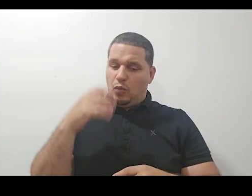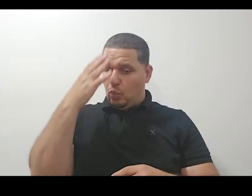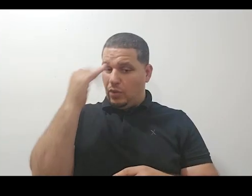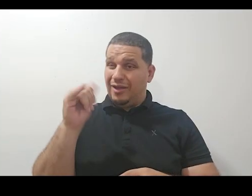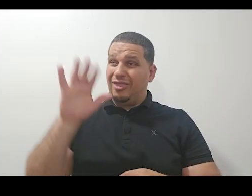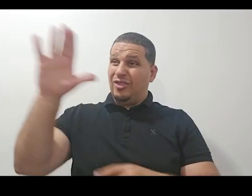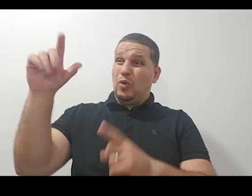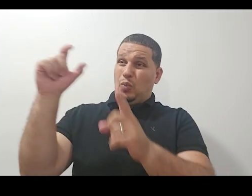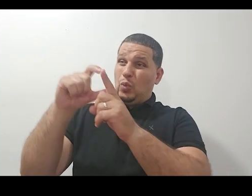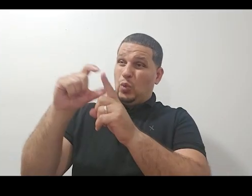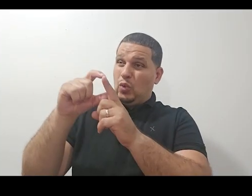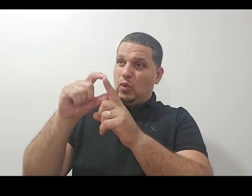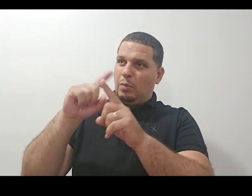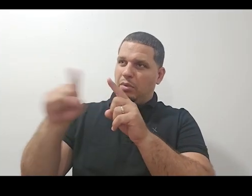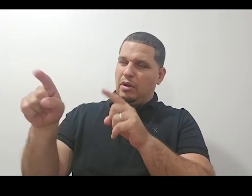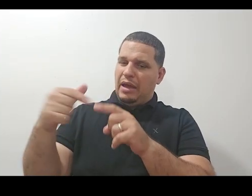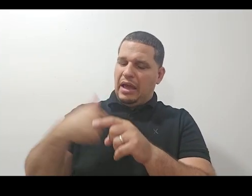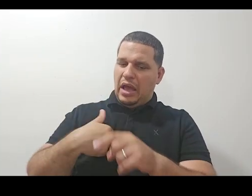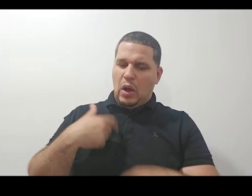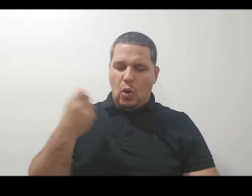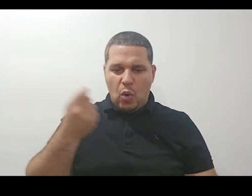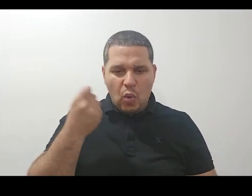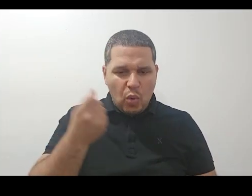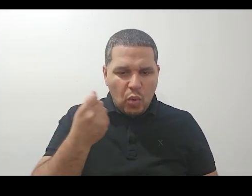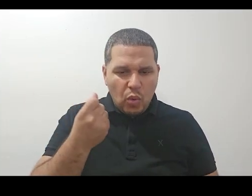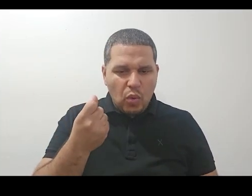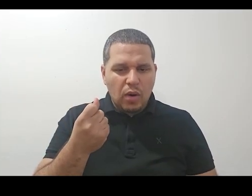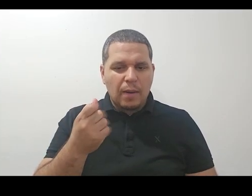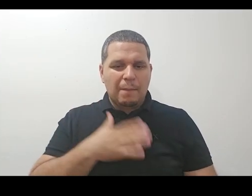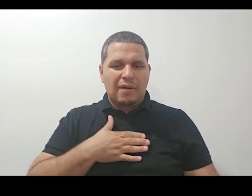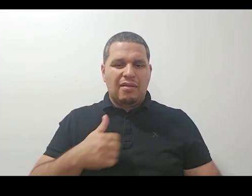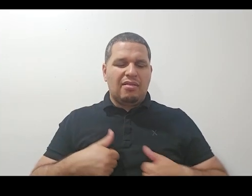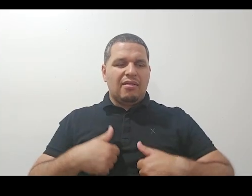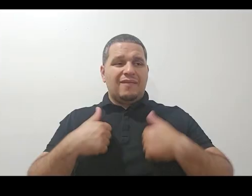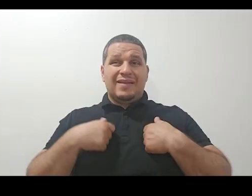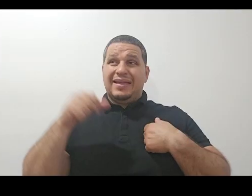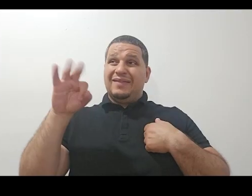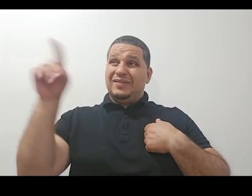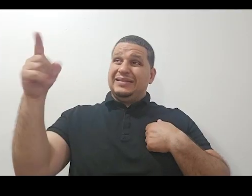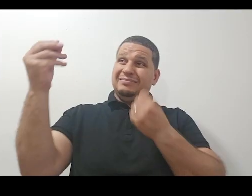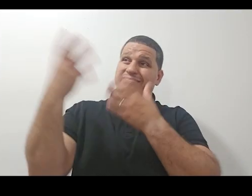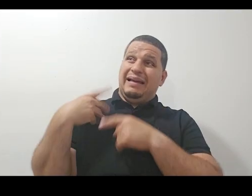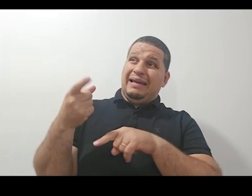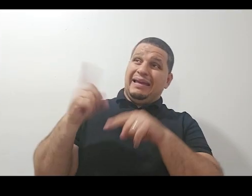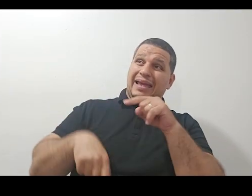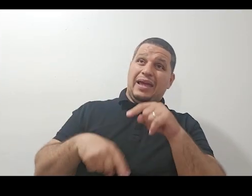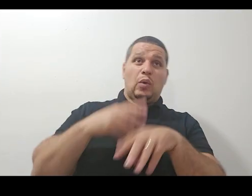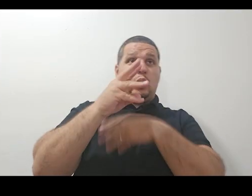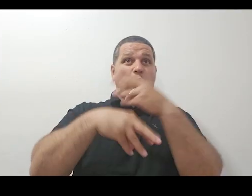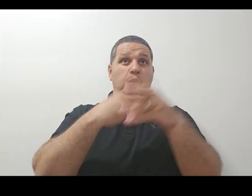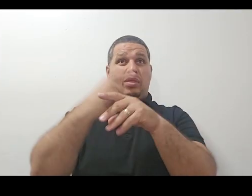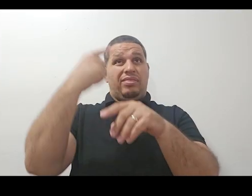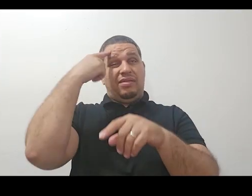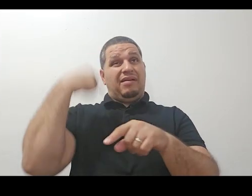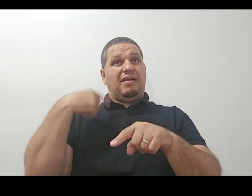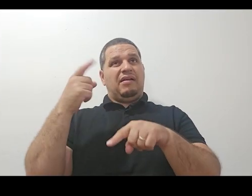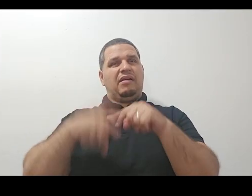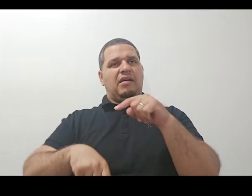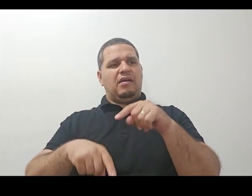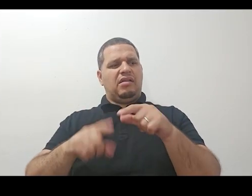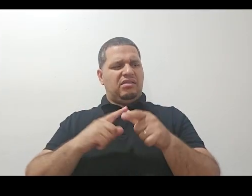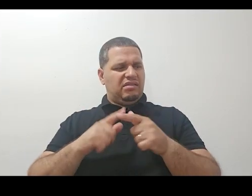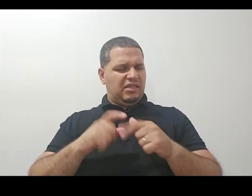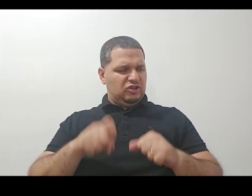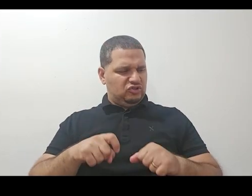that I have to battle because it's their words, but I carry. Right? I go through my life like, okay, if they say I can't do this in the world, things I can't,